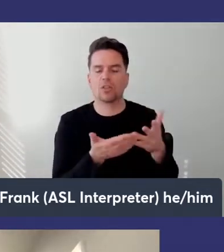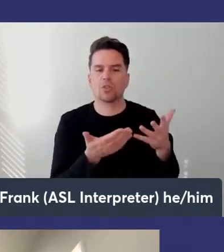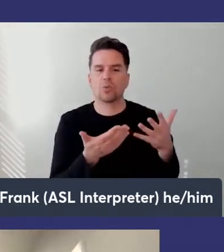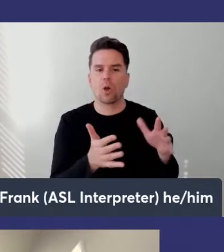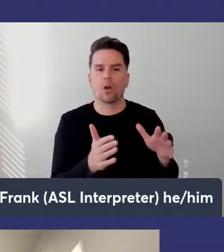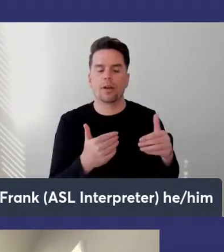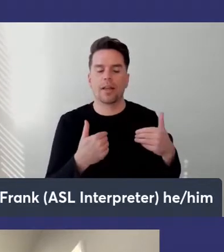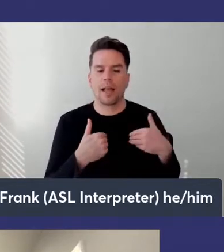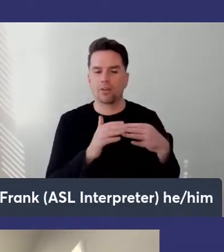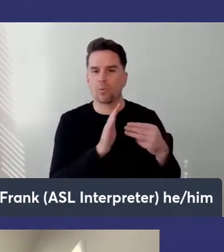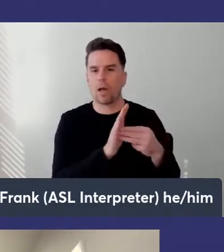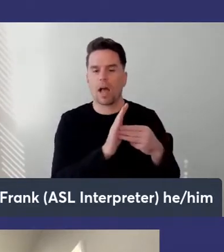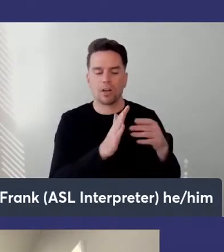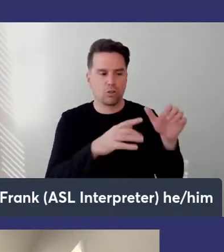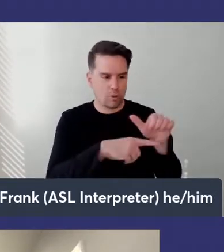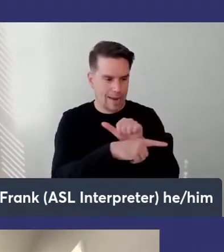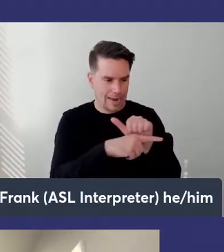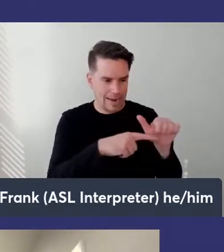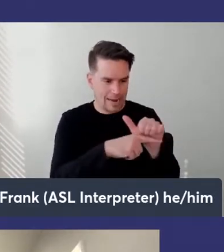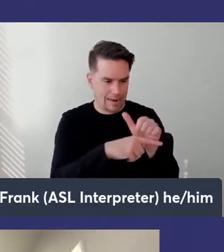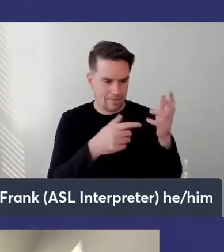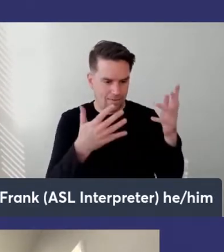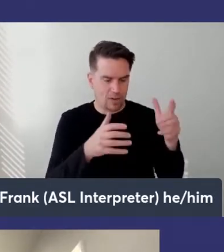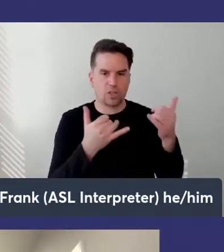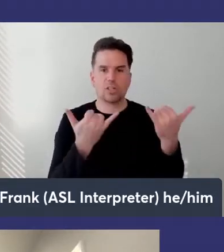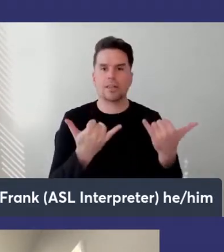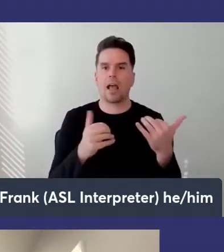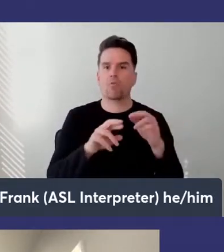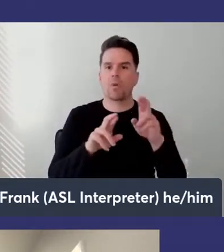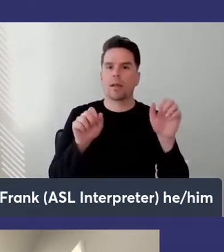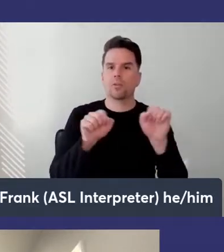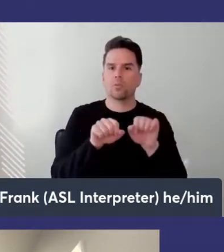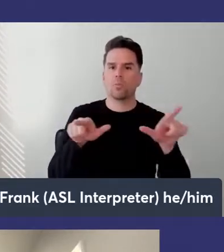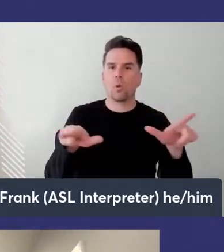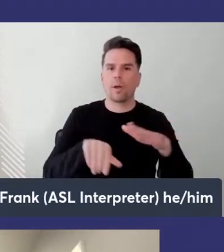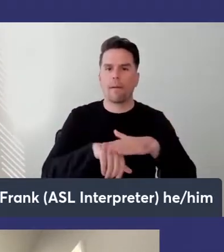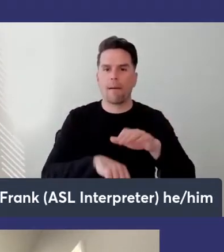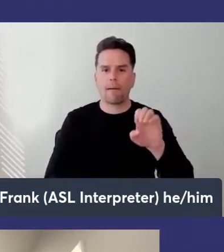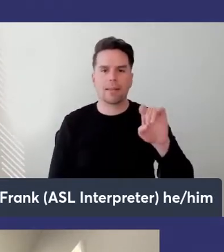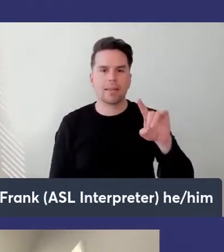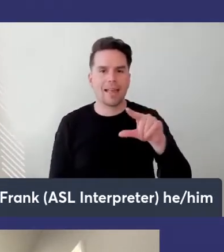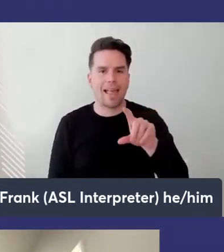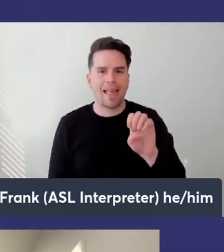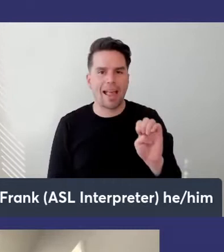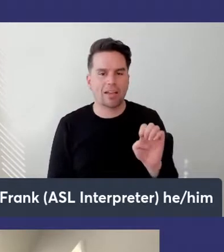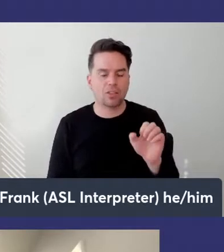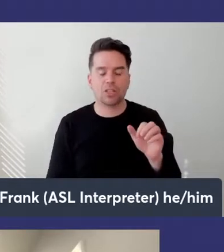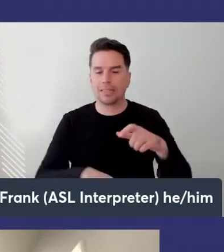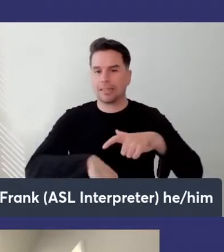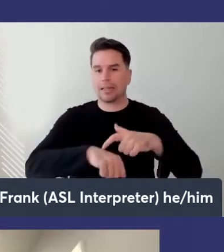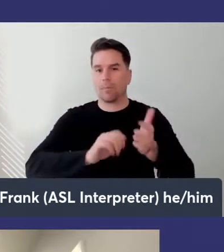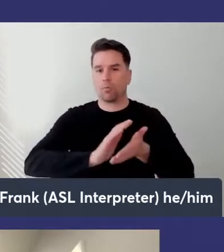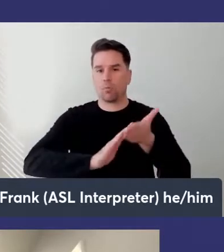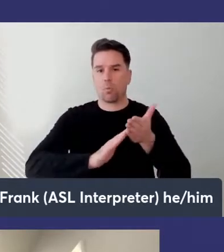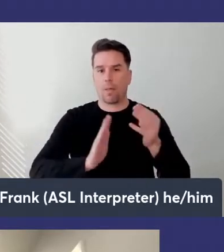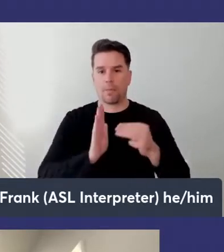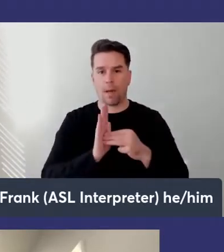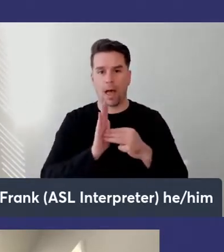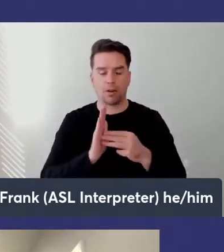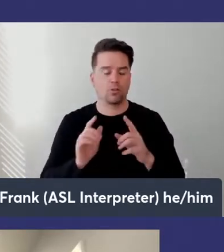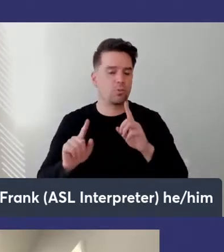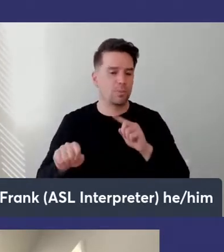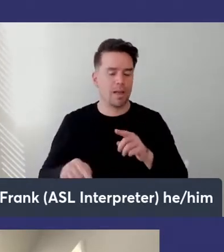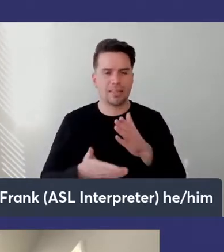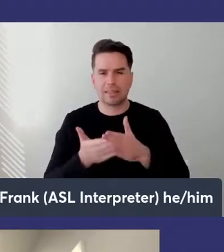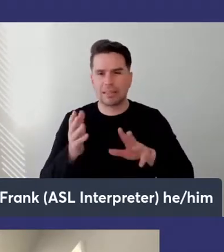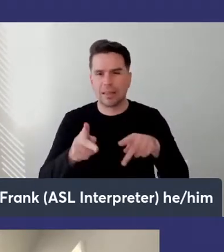model, you've trained it. Now you want to deploy it on the edge, and you want to actually run that model right now, perhaps in response to some sort of real-time